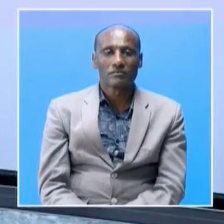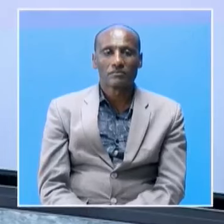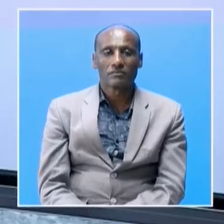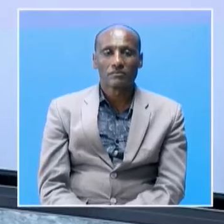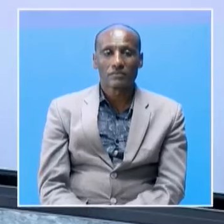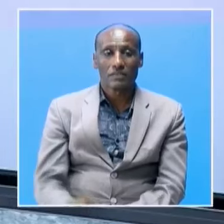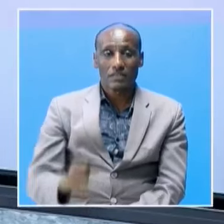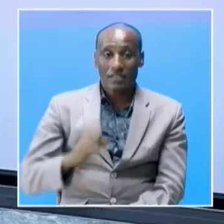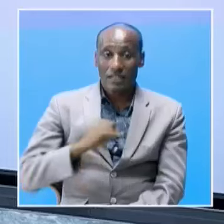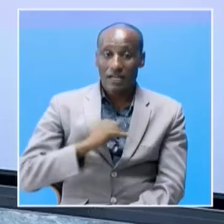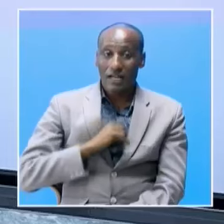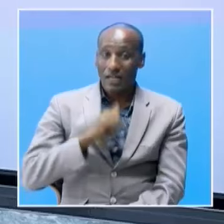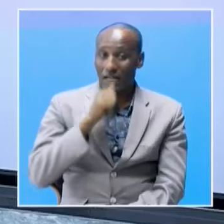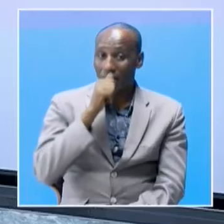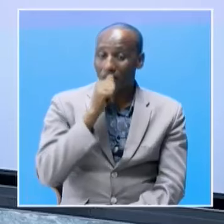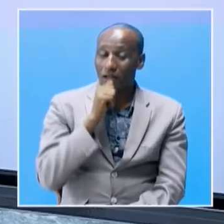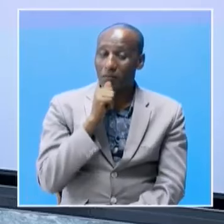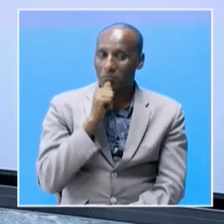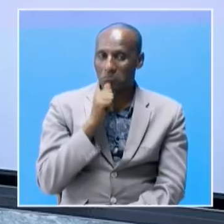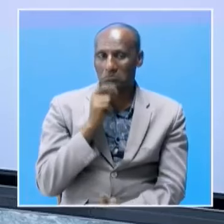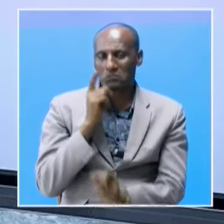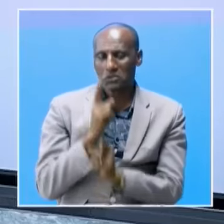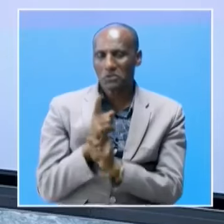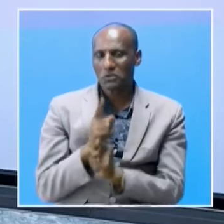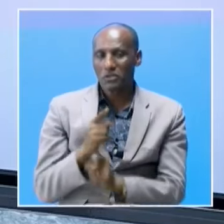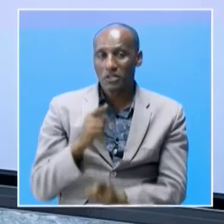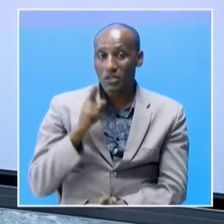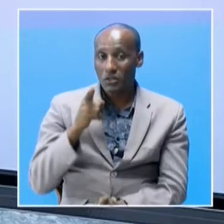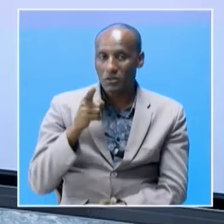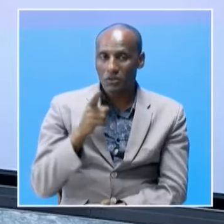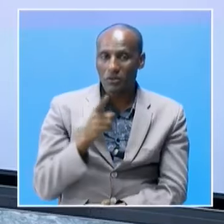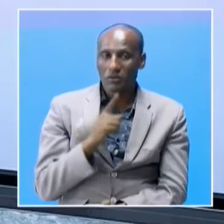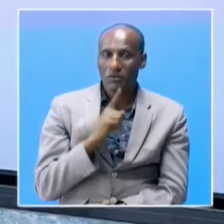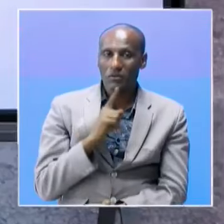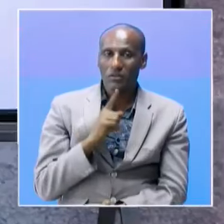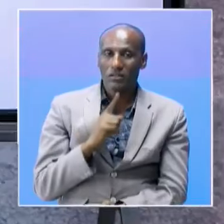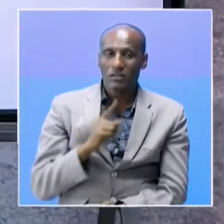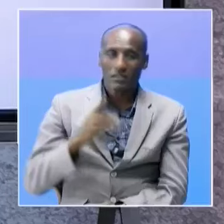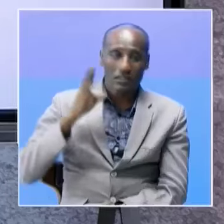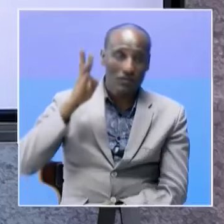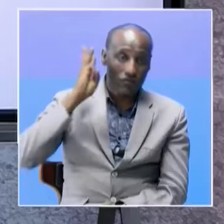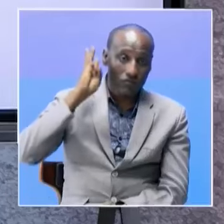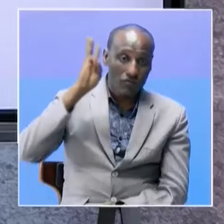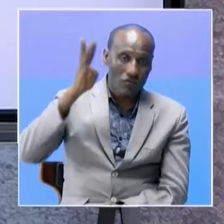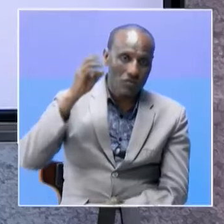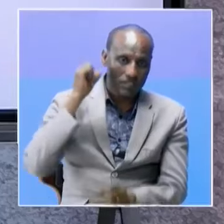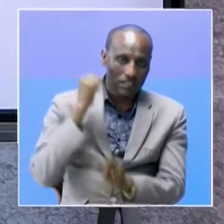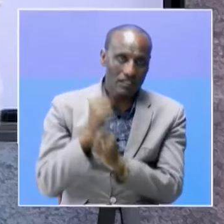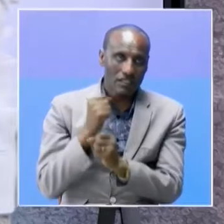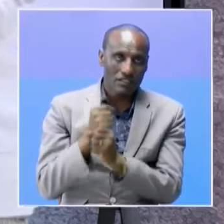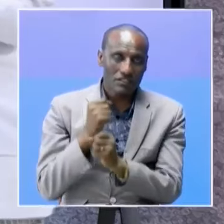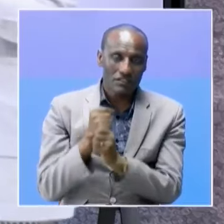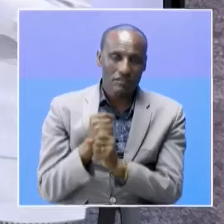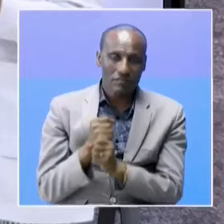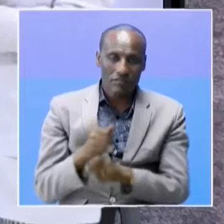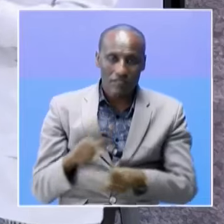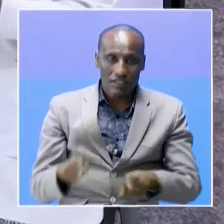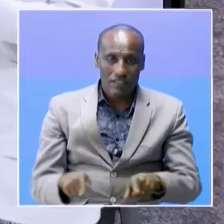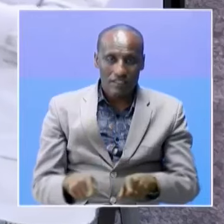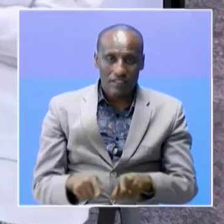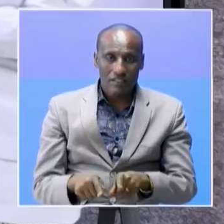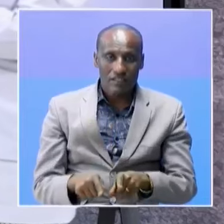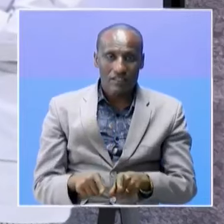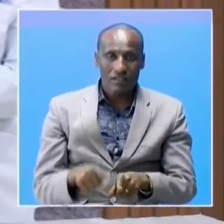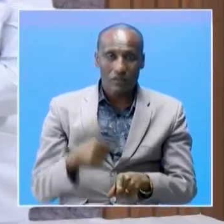I am sure you know shall and will when you talk about future actions. Very good. Yes, but in this case, we are